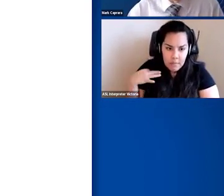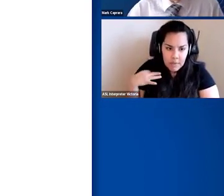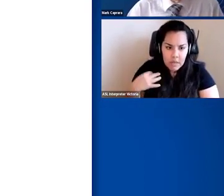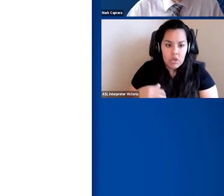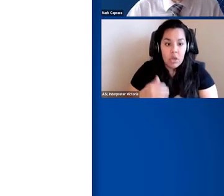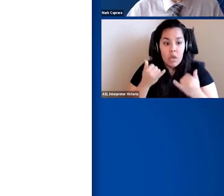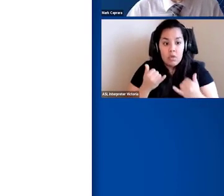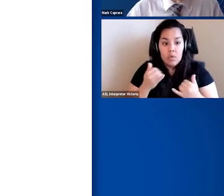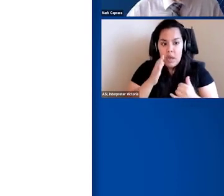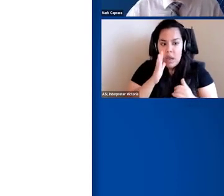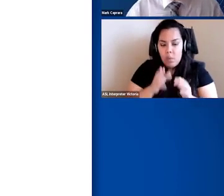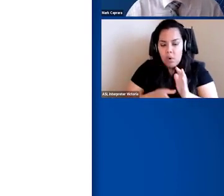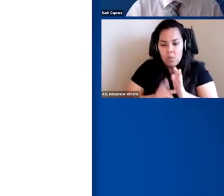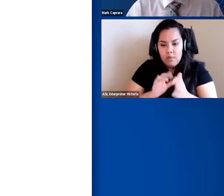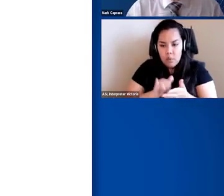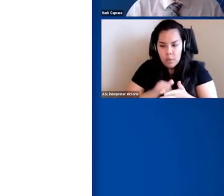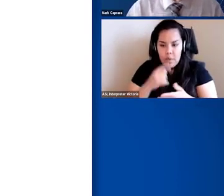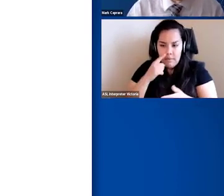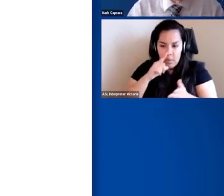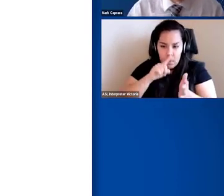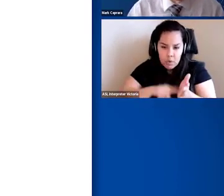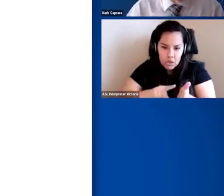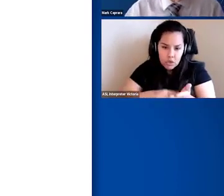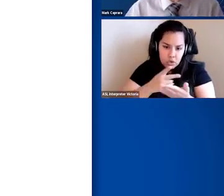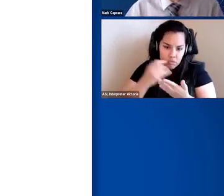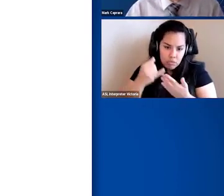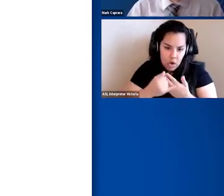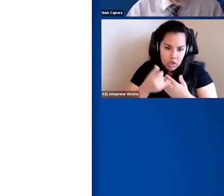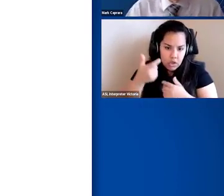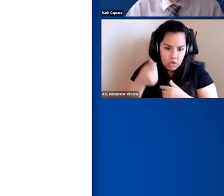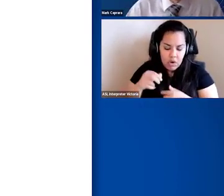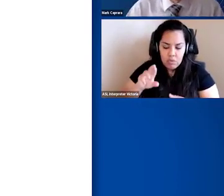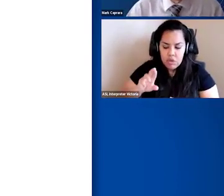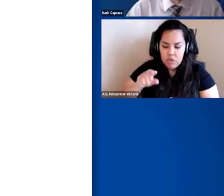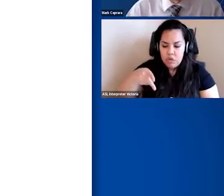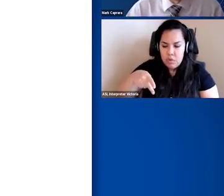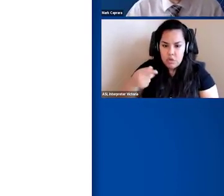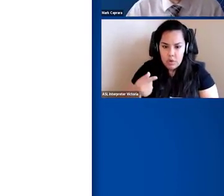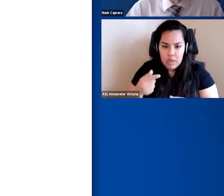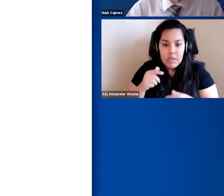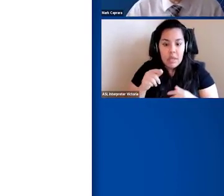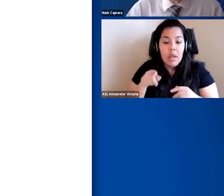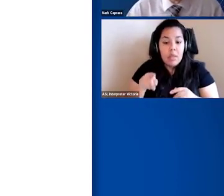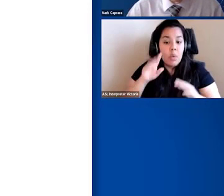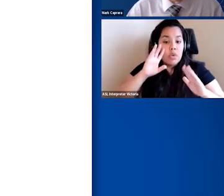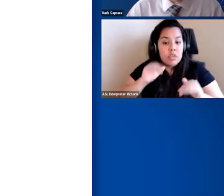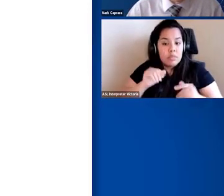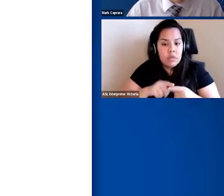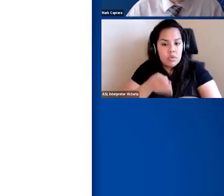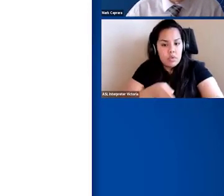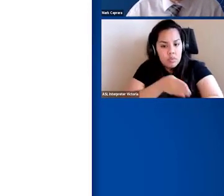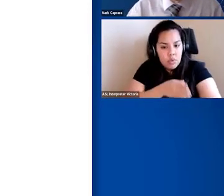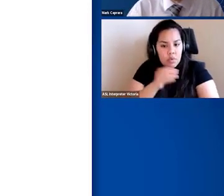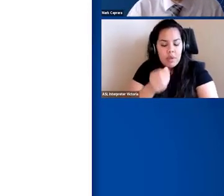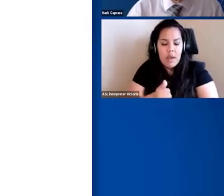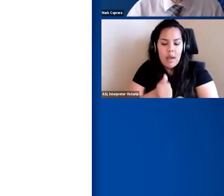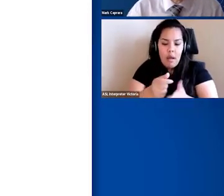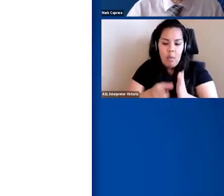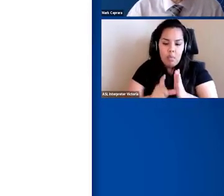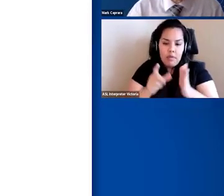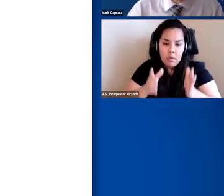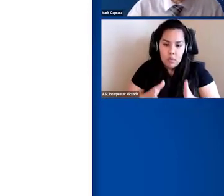Review Framework for research project grants that are expected to improve how peer reviewers evaluate these grants.